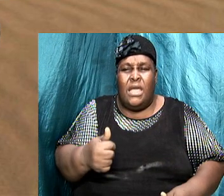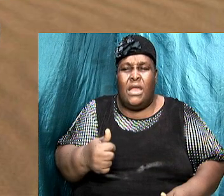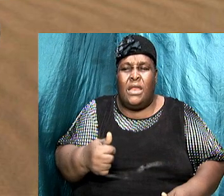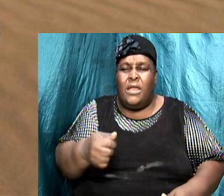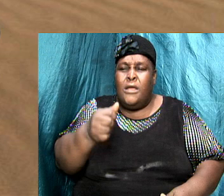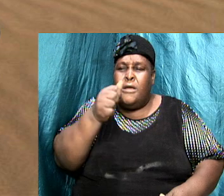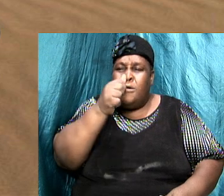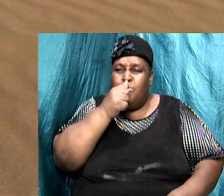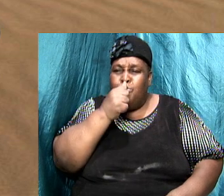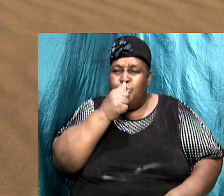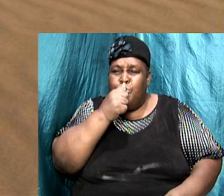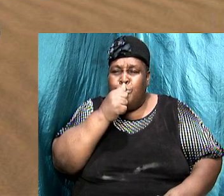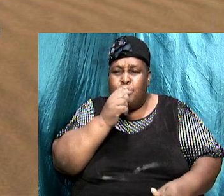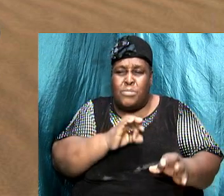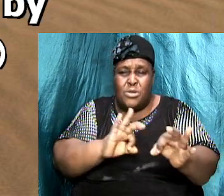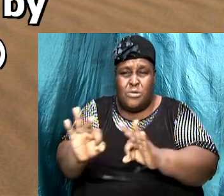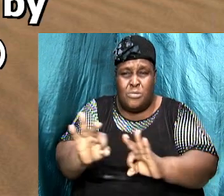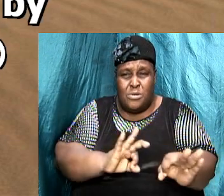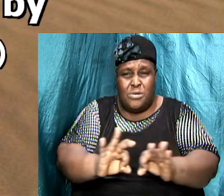private interpretation.